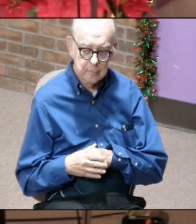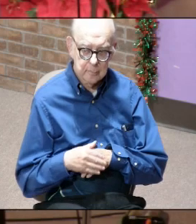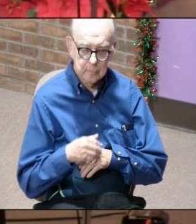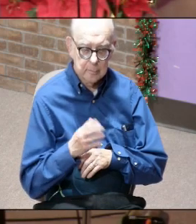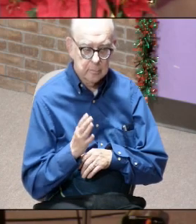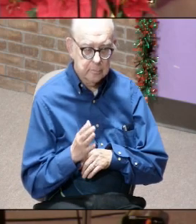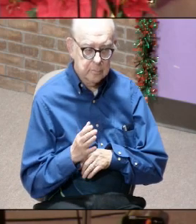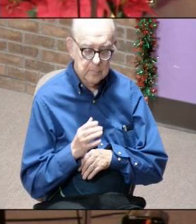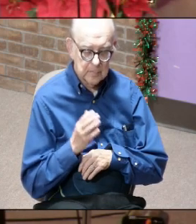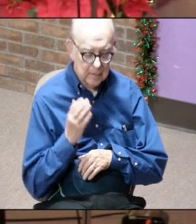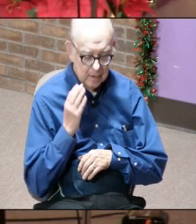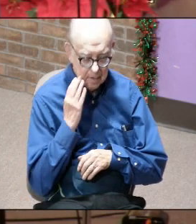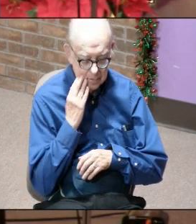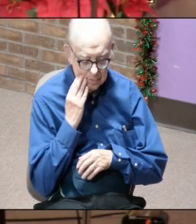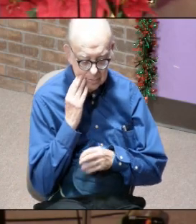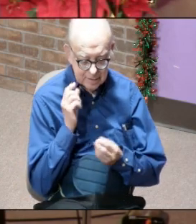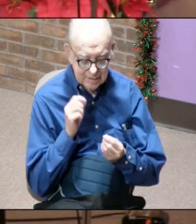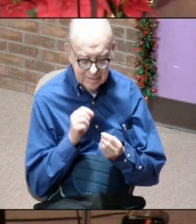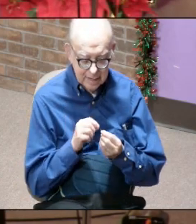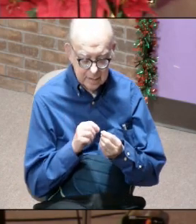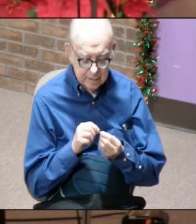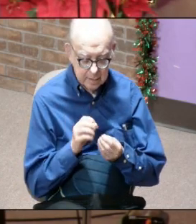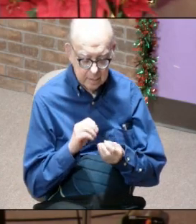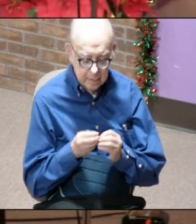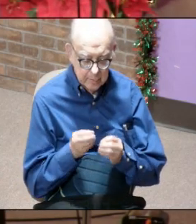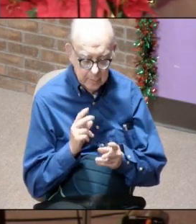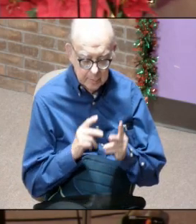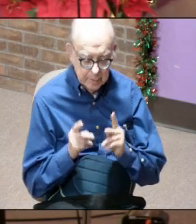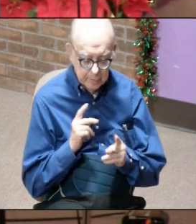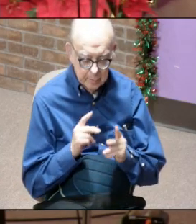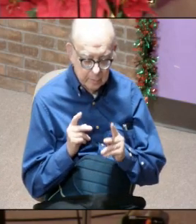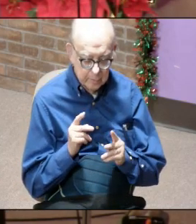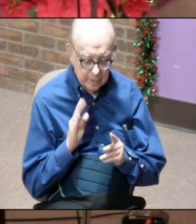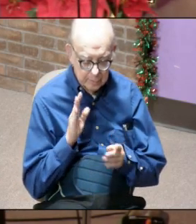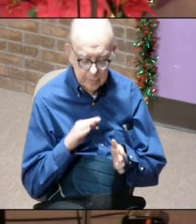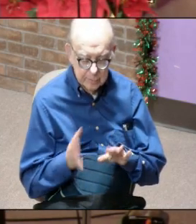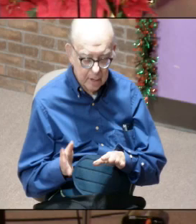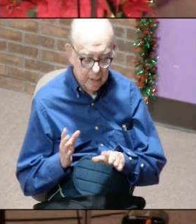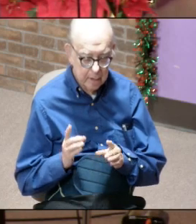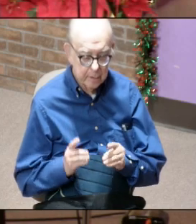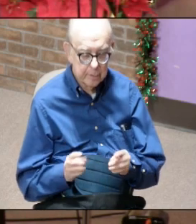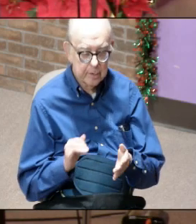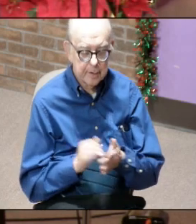God knows exactly the number of people that are going to die during that period of time.